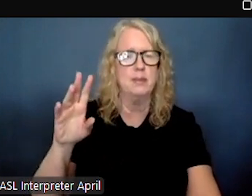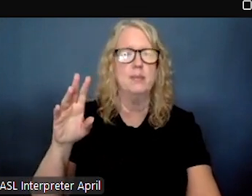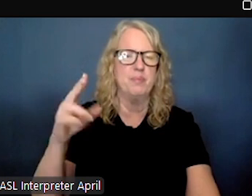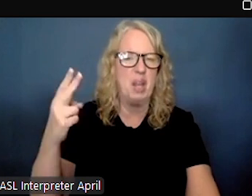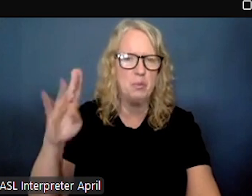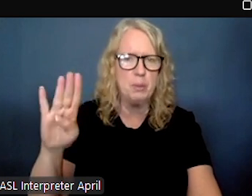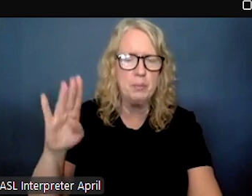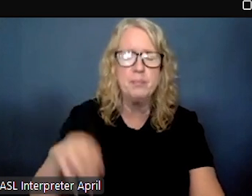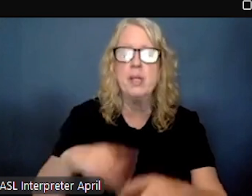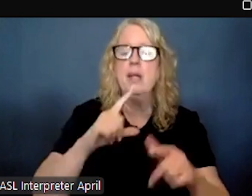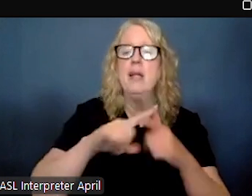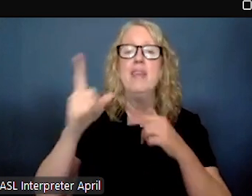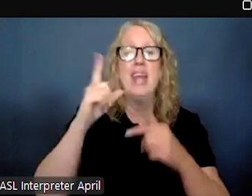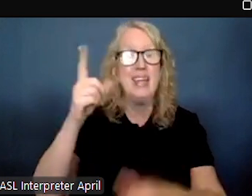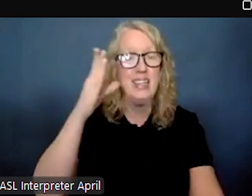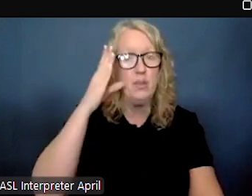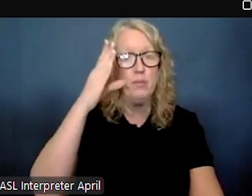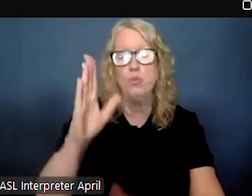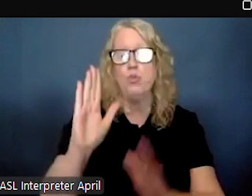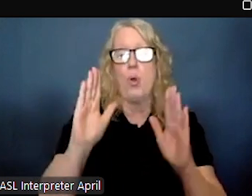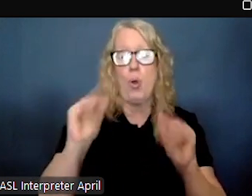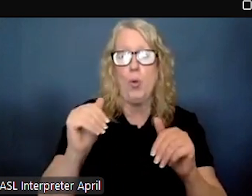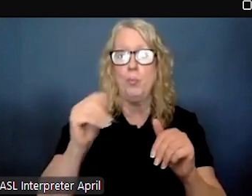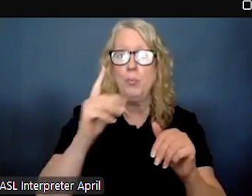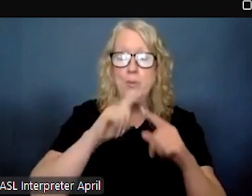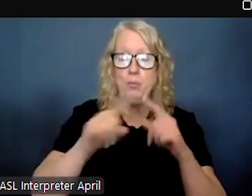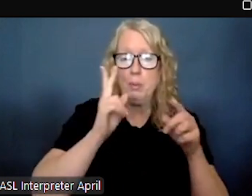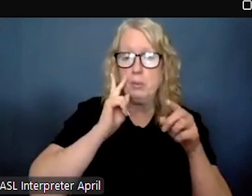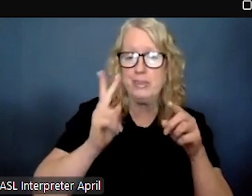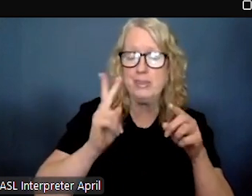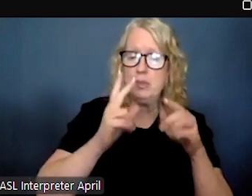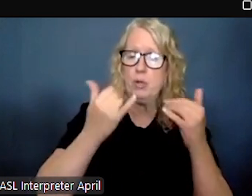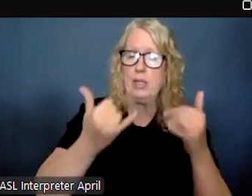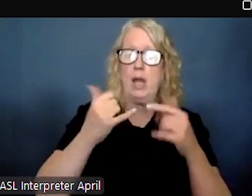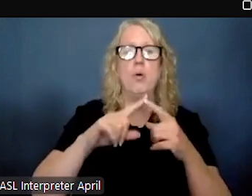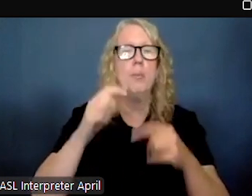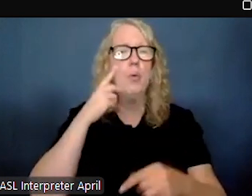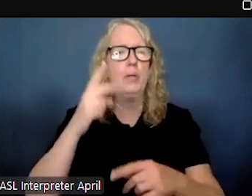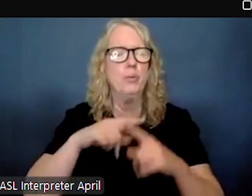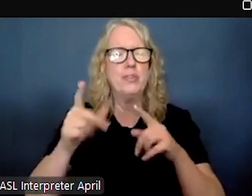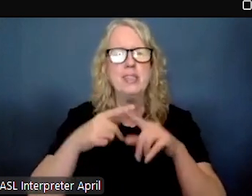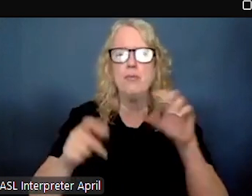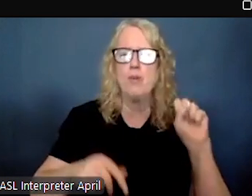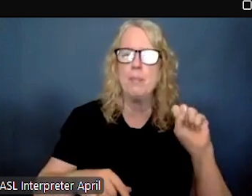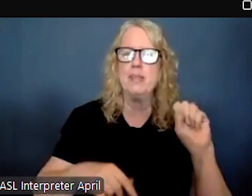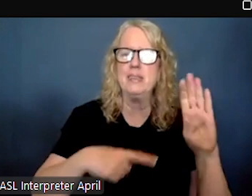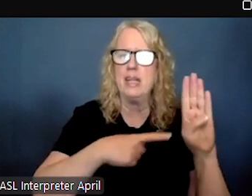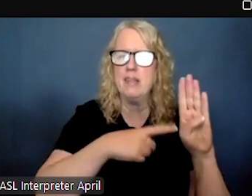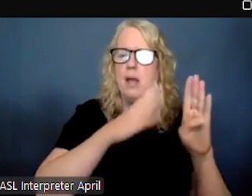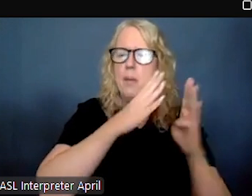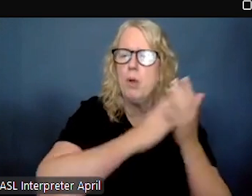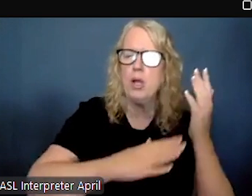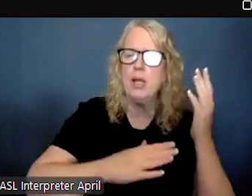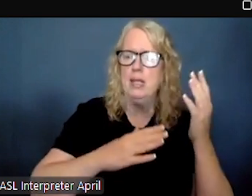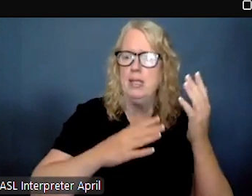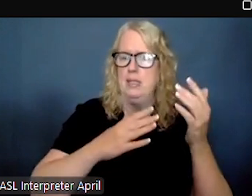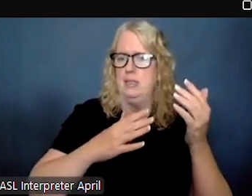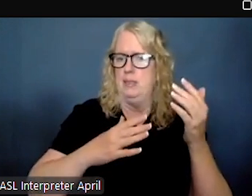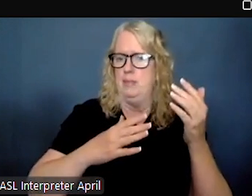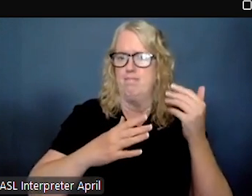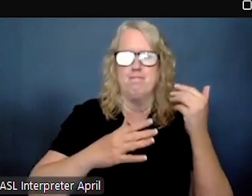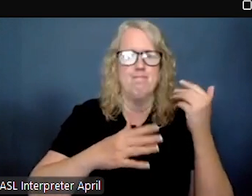point in the future, we will, it remains to be seen when at this point, but we will see from the Senate side their similar